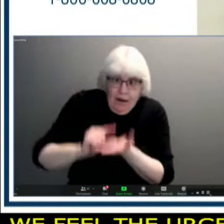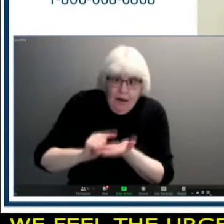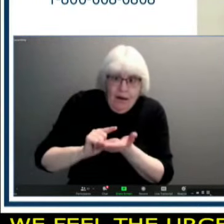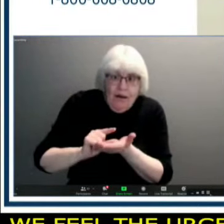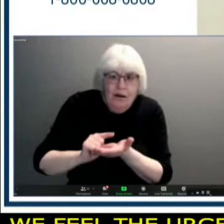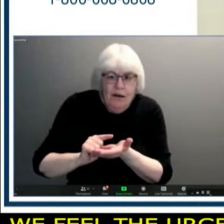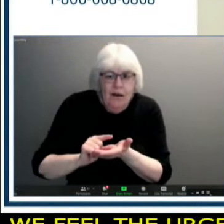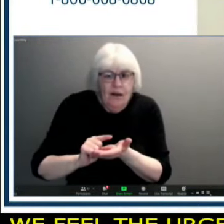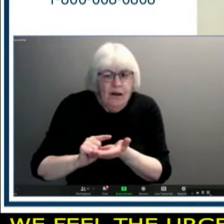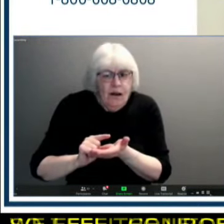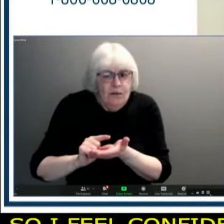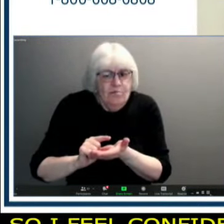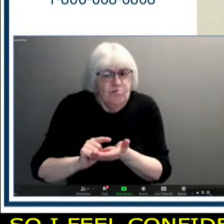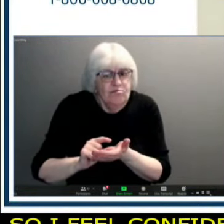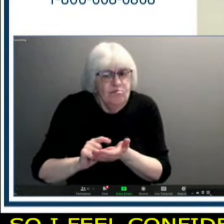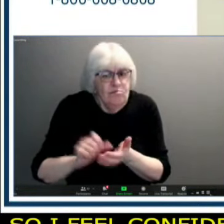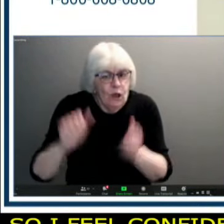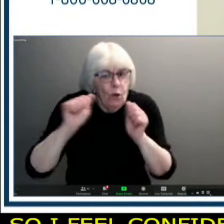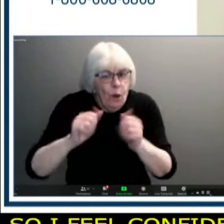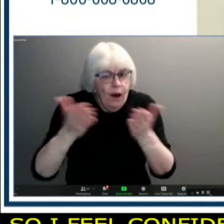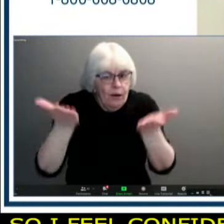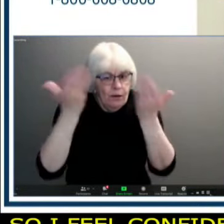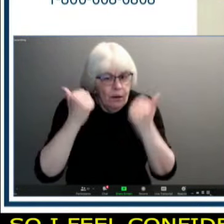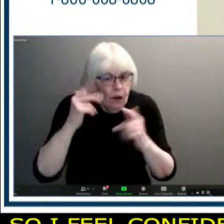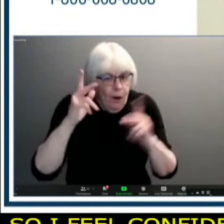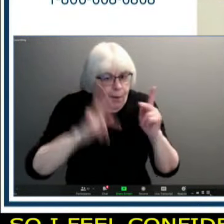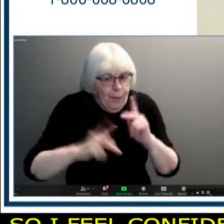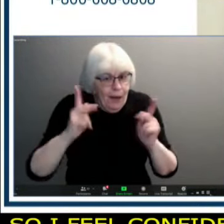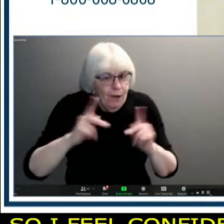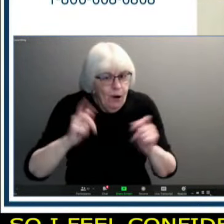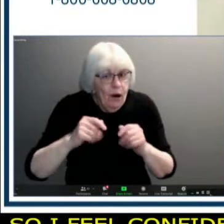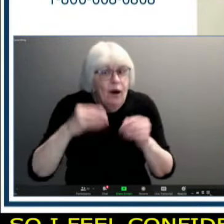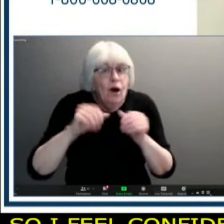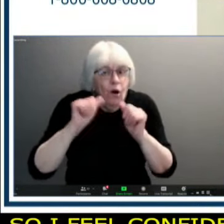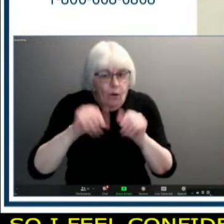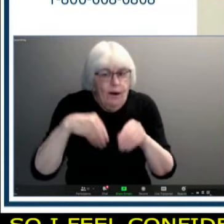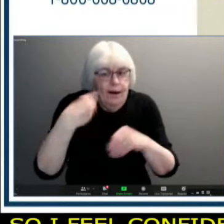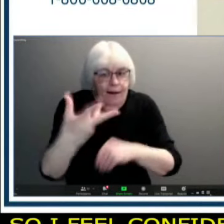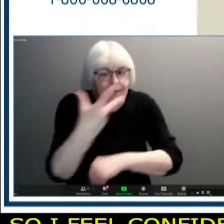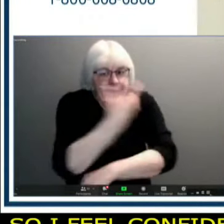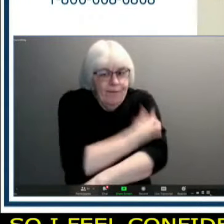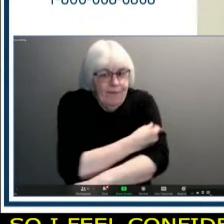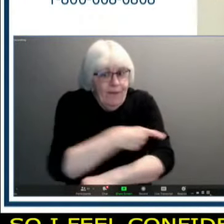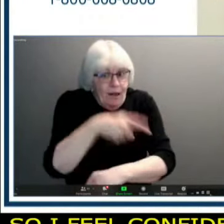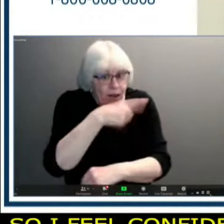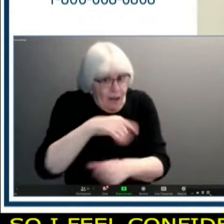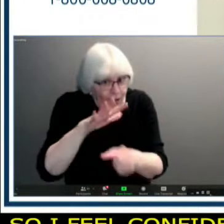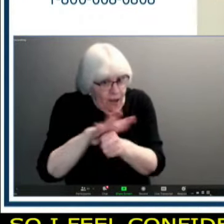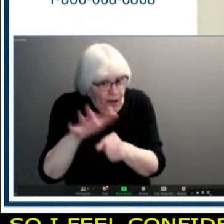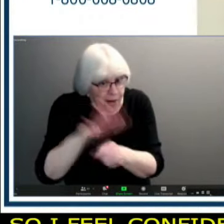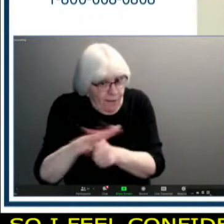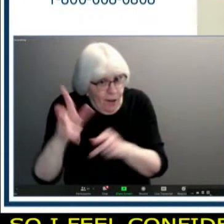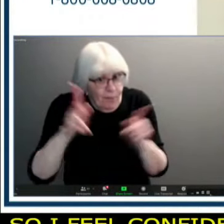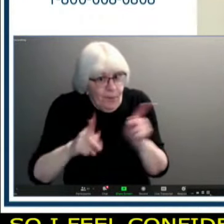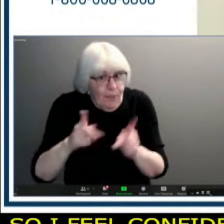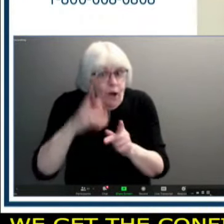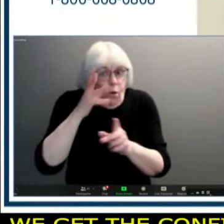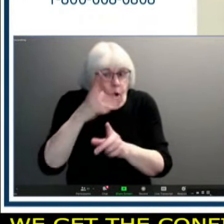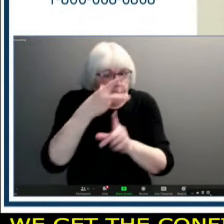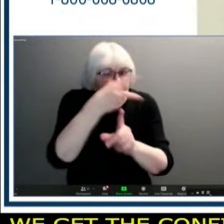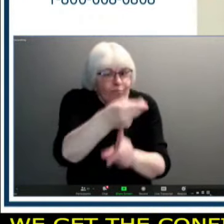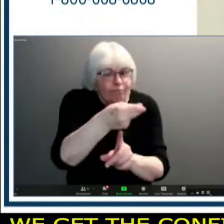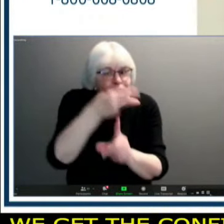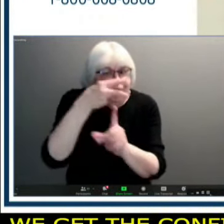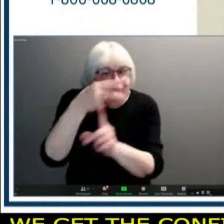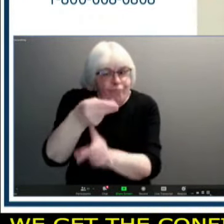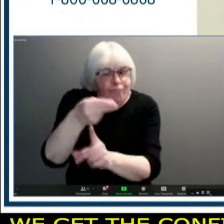people to administer it and having the place for people to go and do it, those aren't going to be an impediment. So we're working with